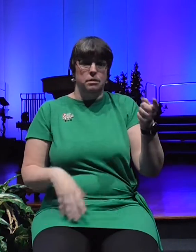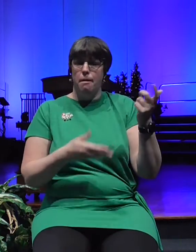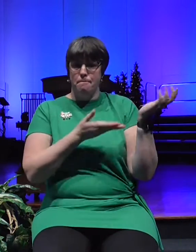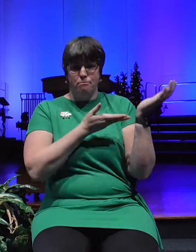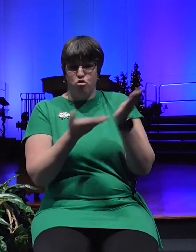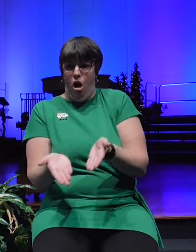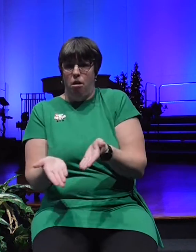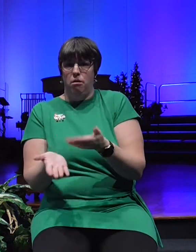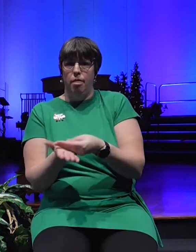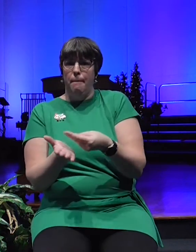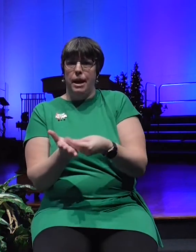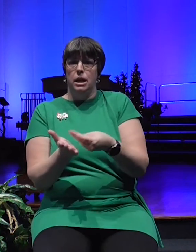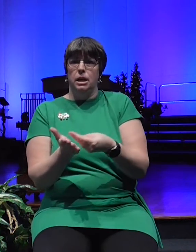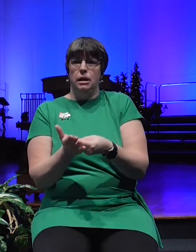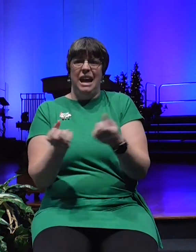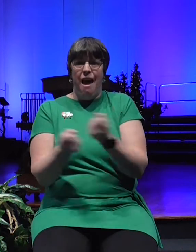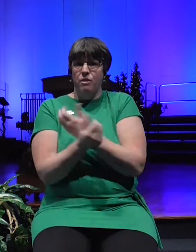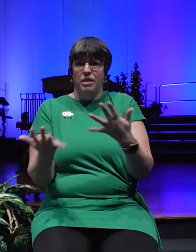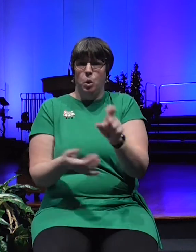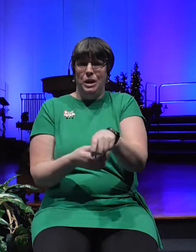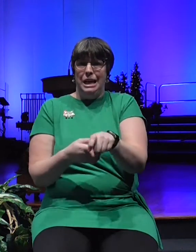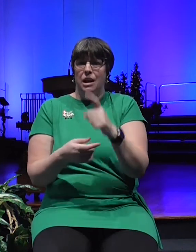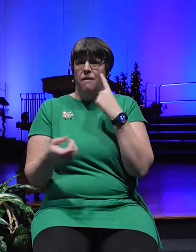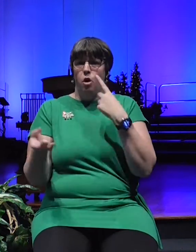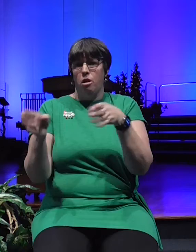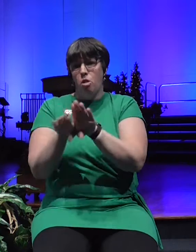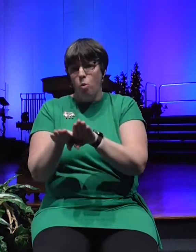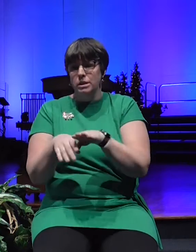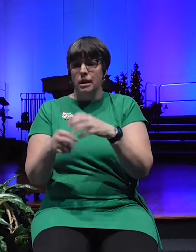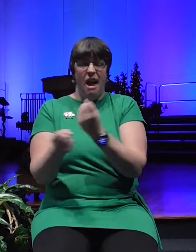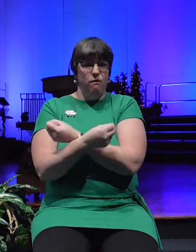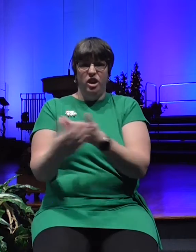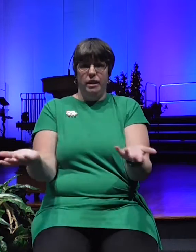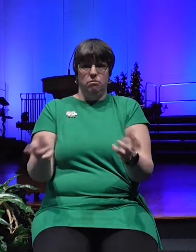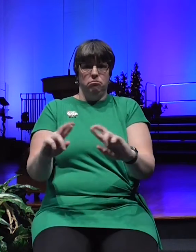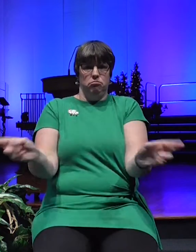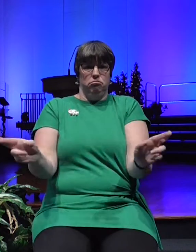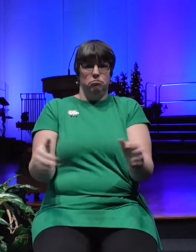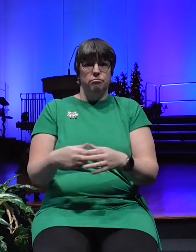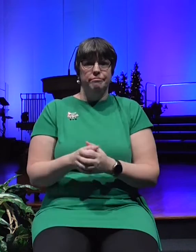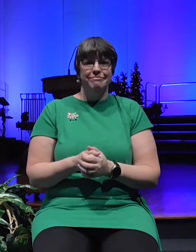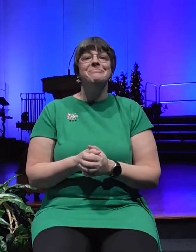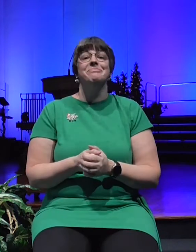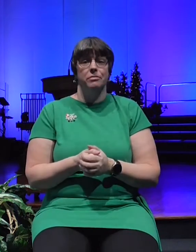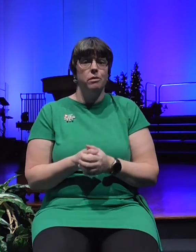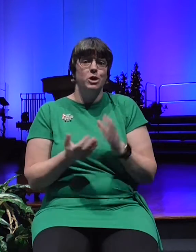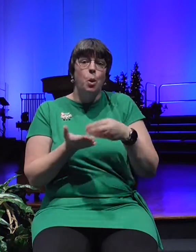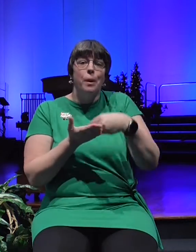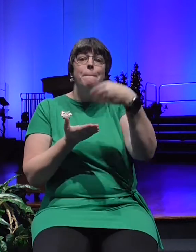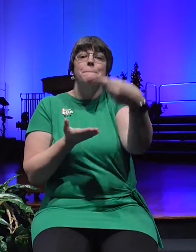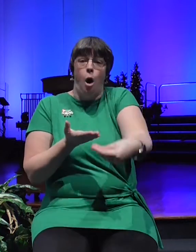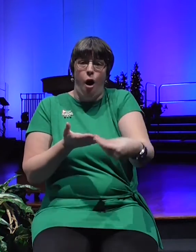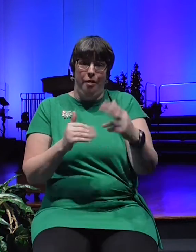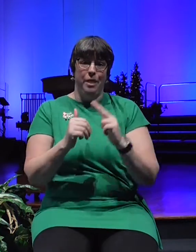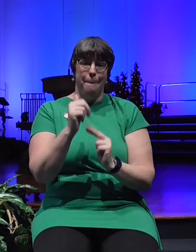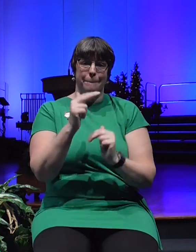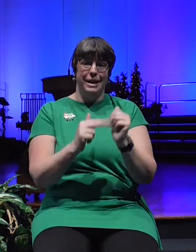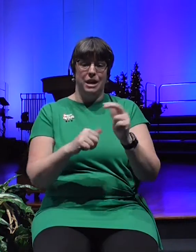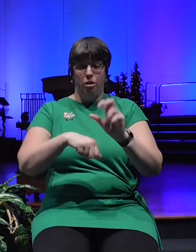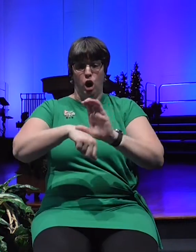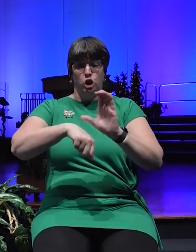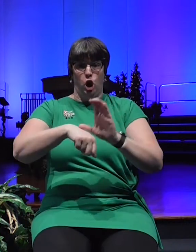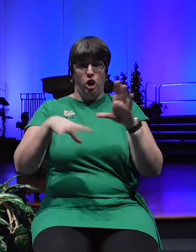brought all the money to the table that we needed for the closing, for all the closing costs. We purchased that building. The church that had owned